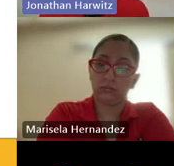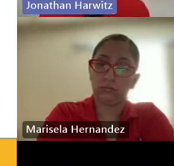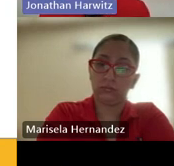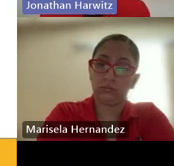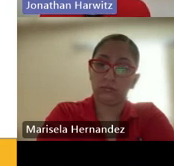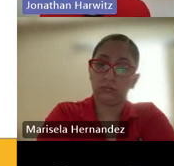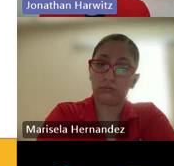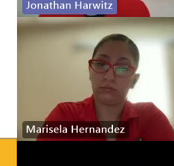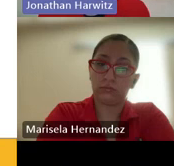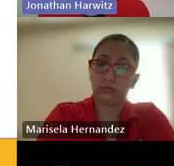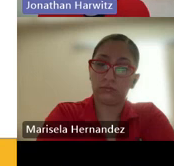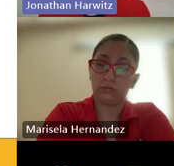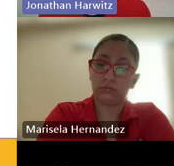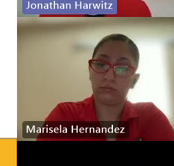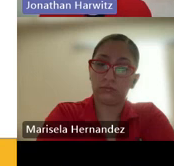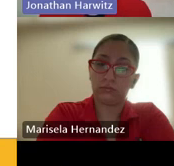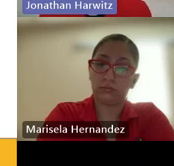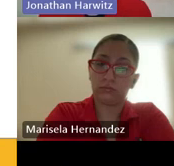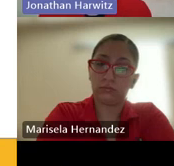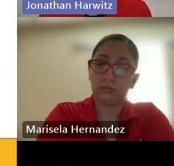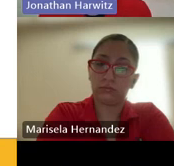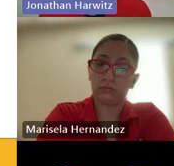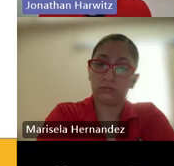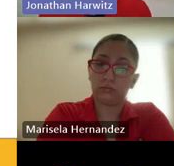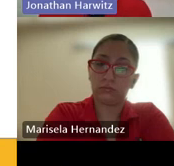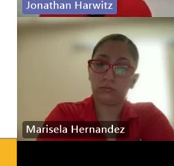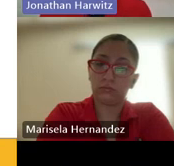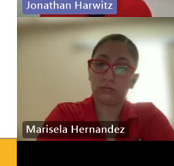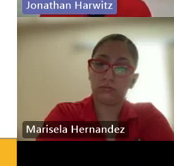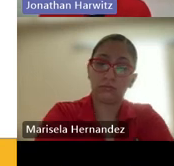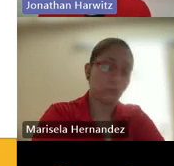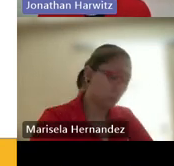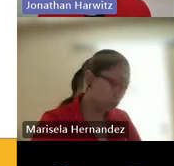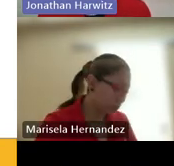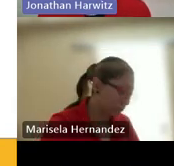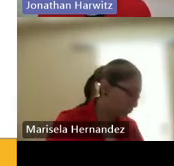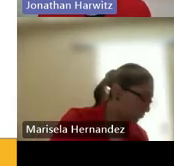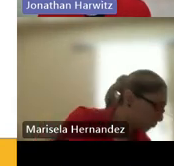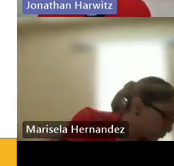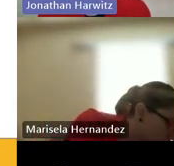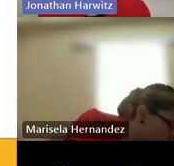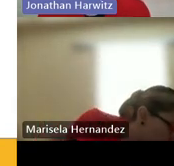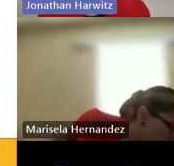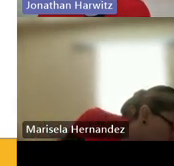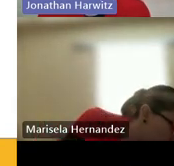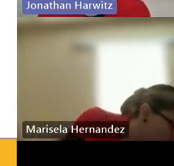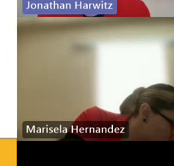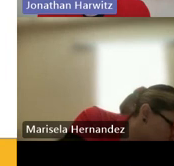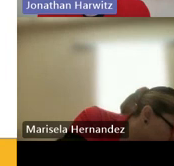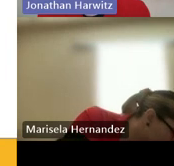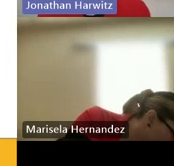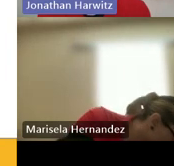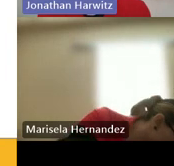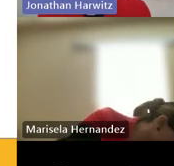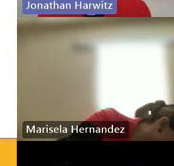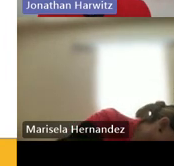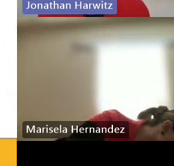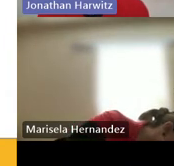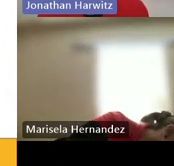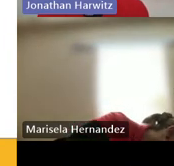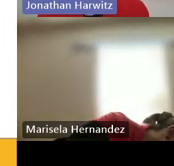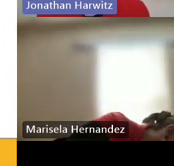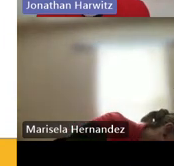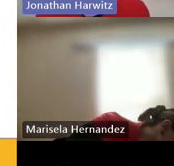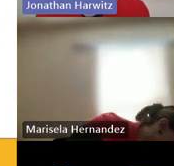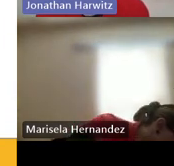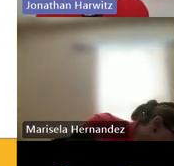all existing vouchers, and that there will be enough in the project-based rental assistance program